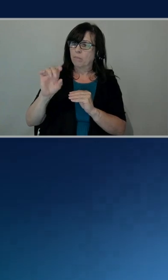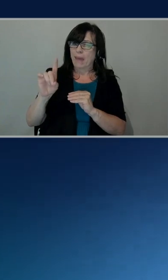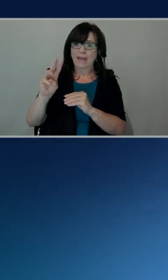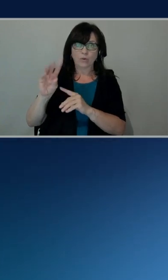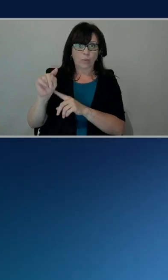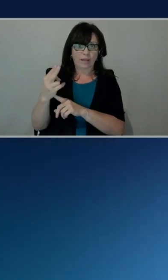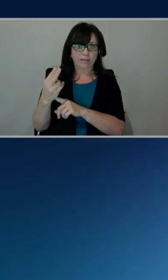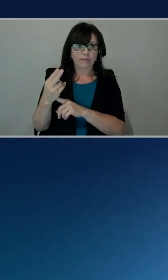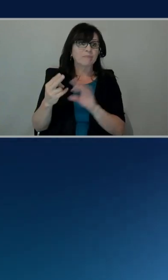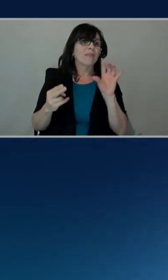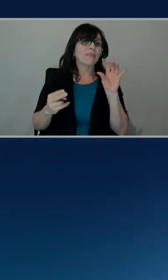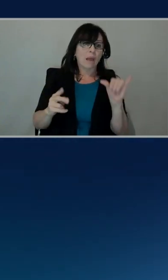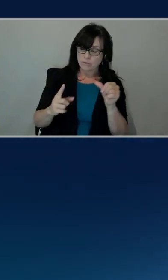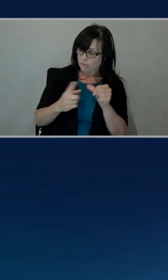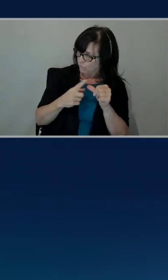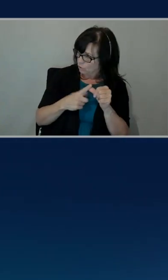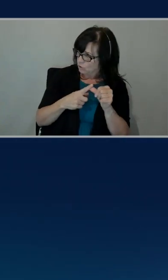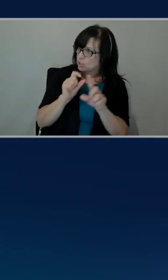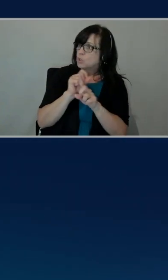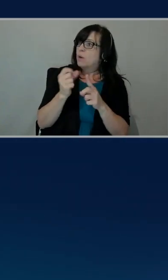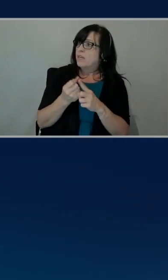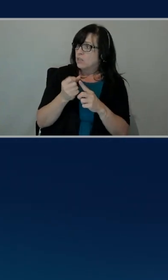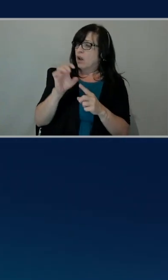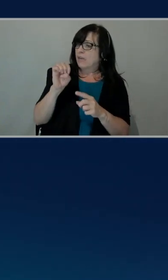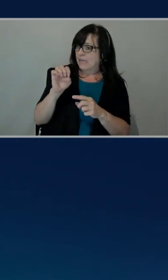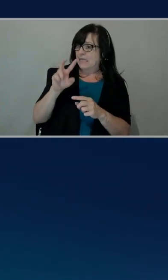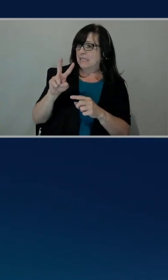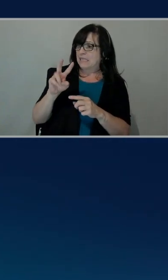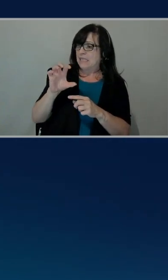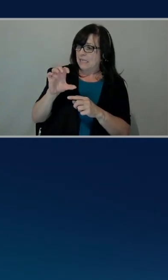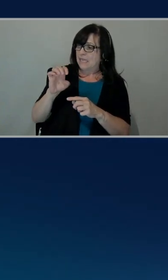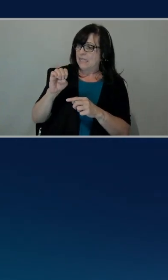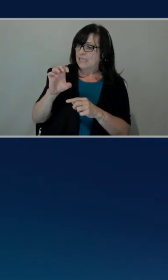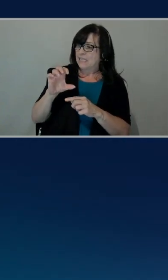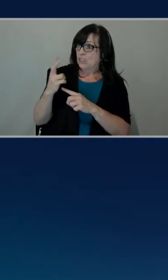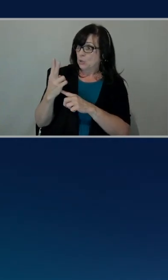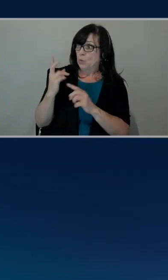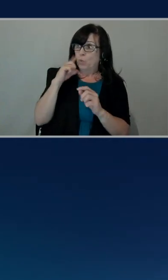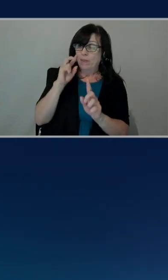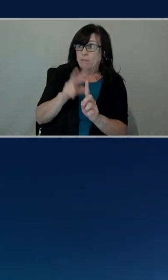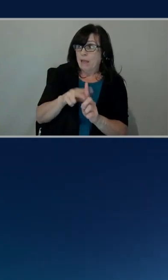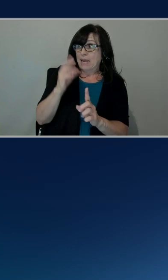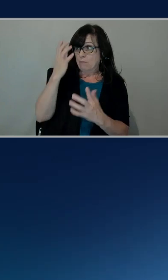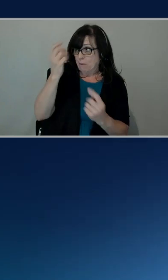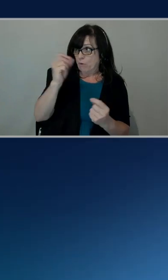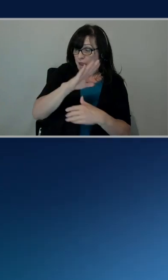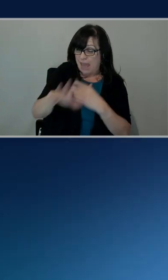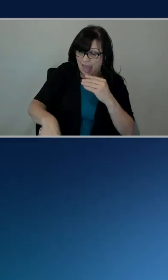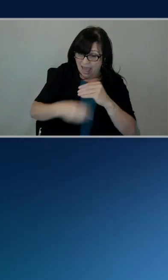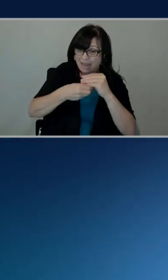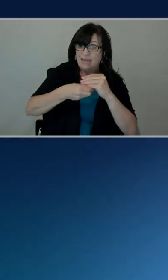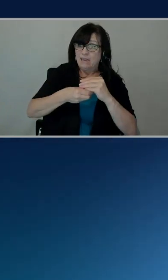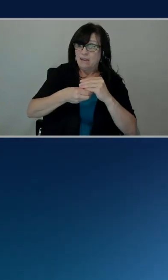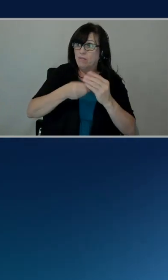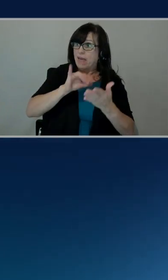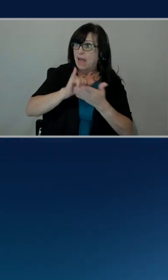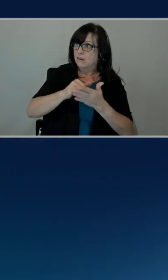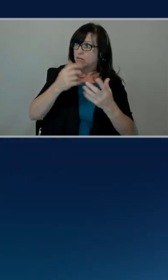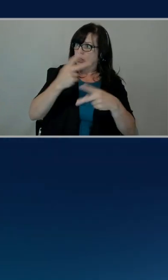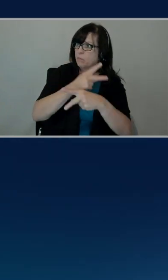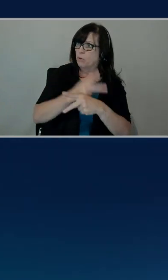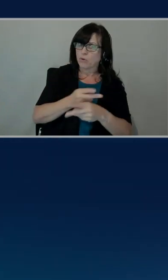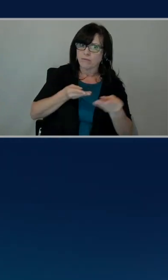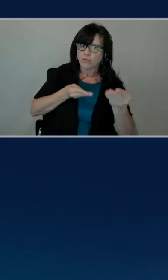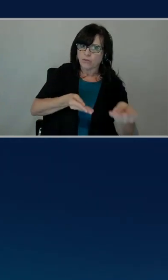first instance on EC2 with DDR5 memory. So yeah, adding all that compute performance, you got to be able to feed it, right? If you add a bunch of